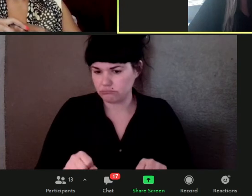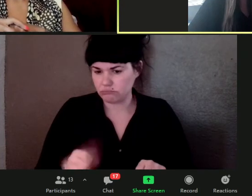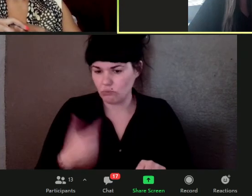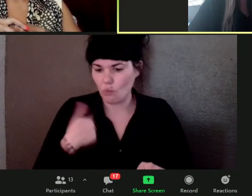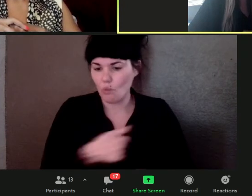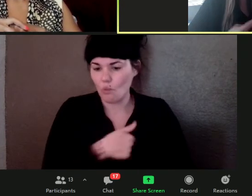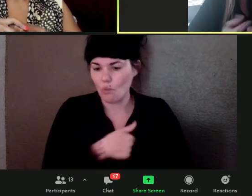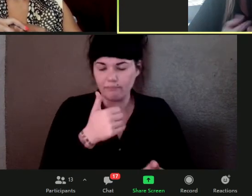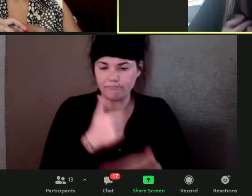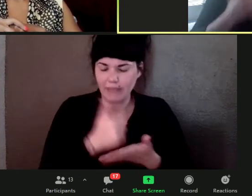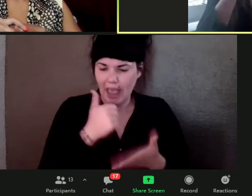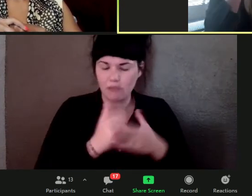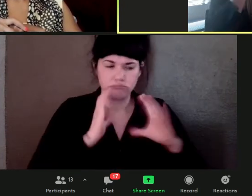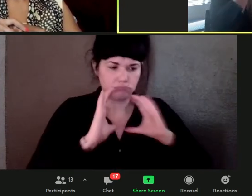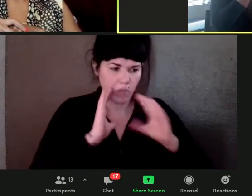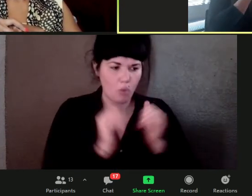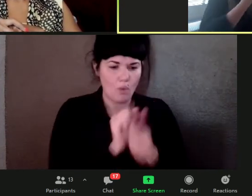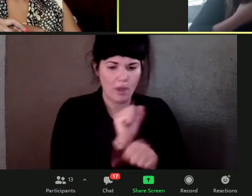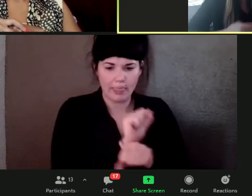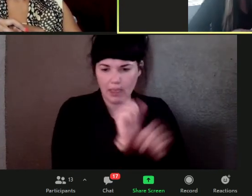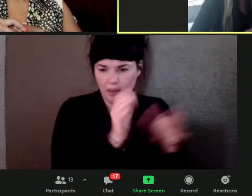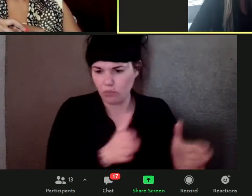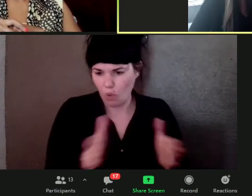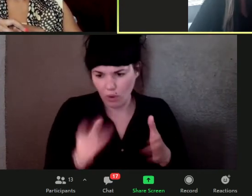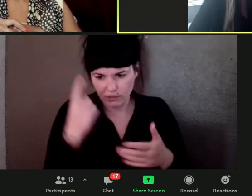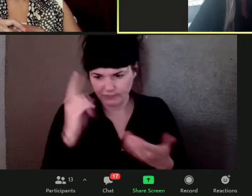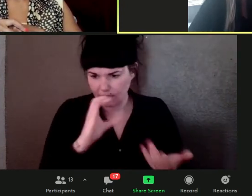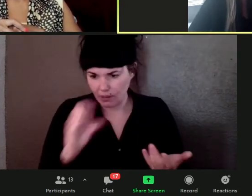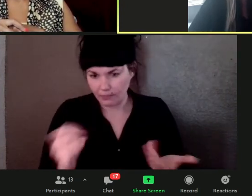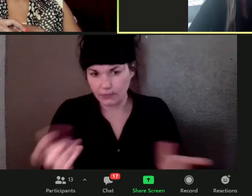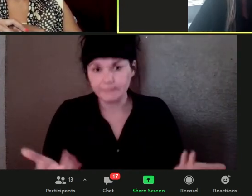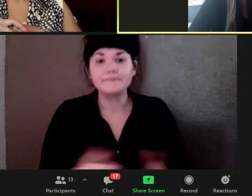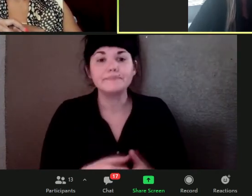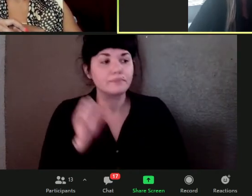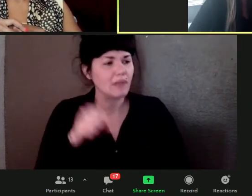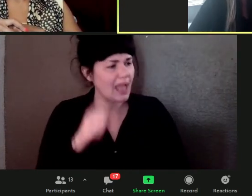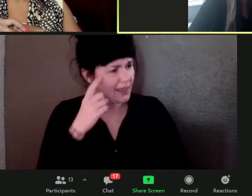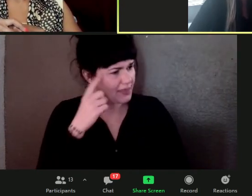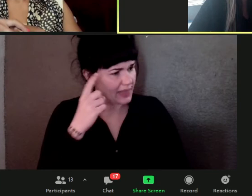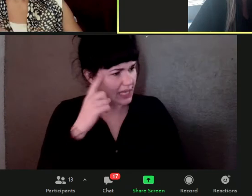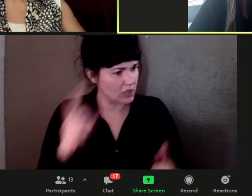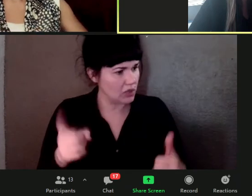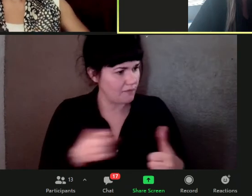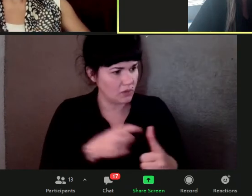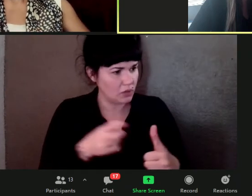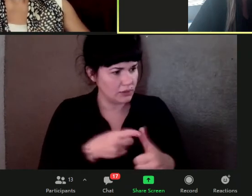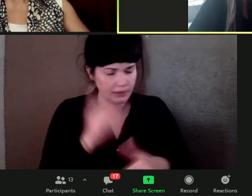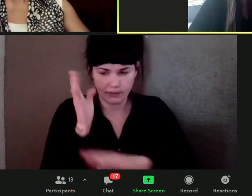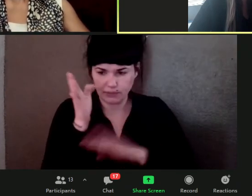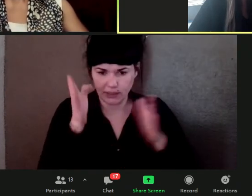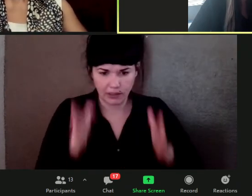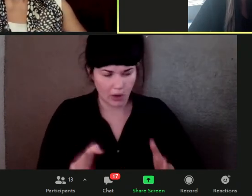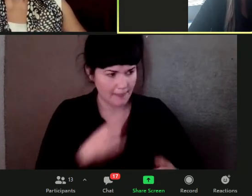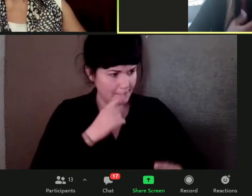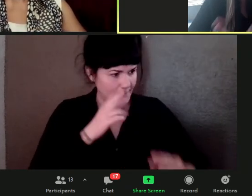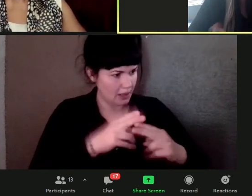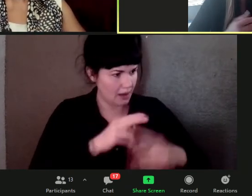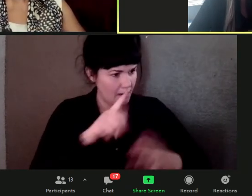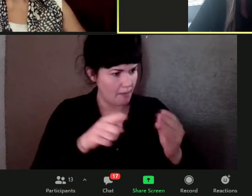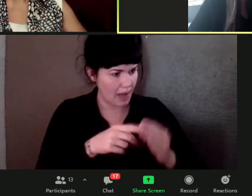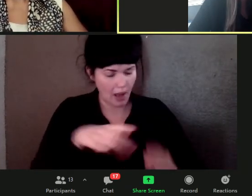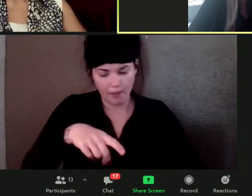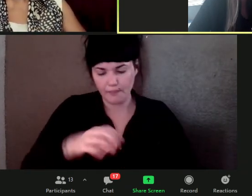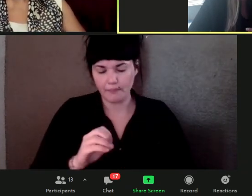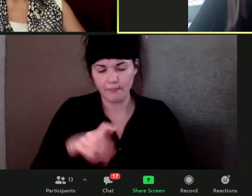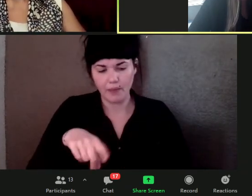Yeah, so I think your first guest too, she had a lot of pop-up clinics, and I think that's someone that could be utilized. And then I also